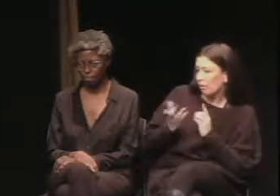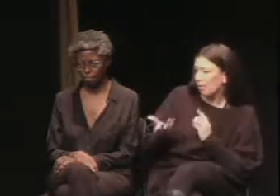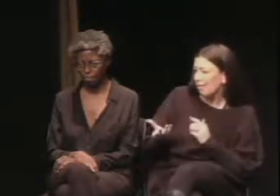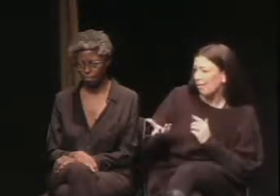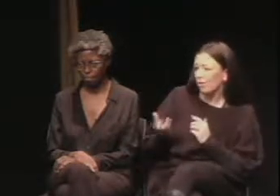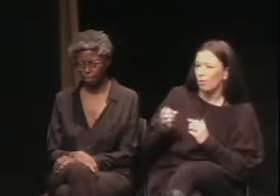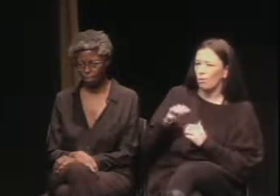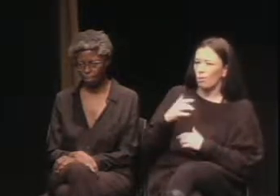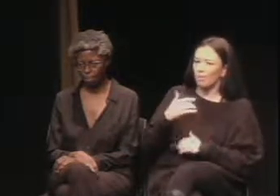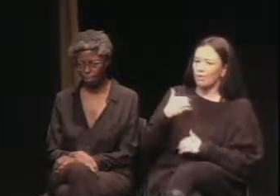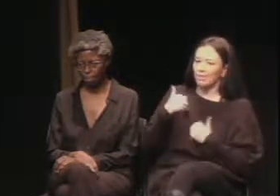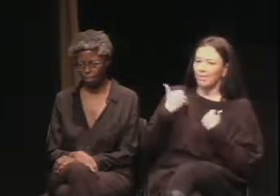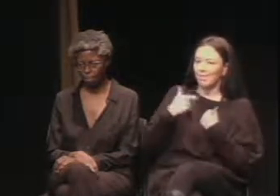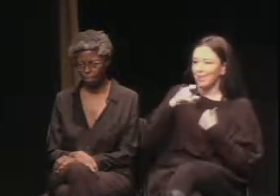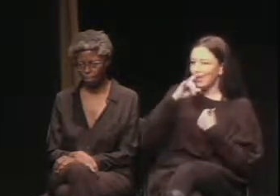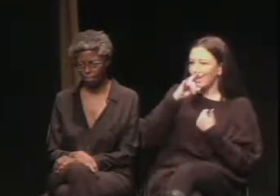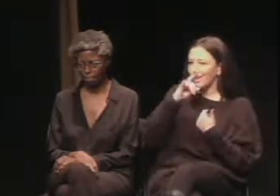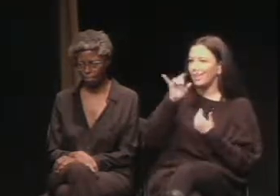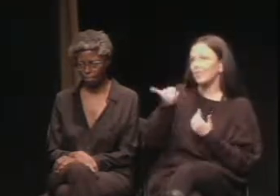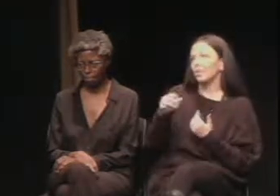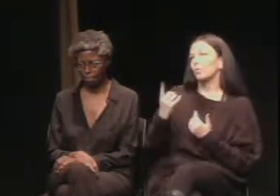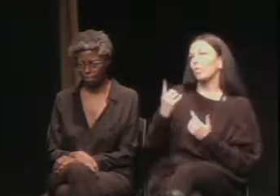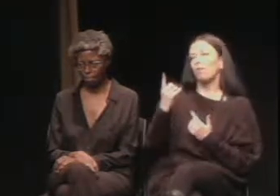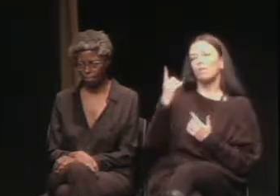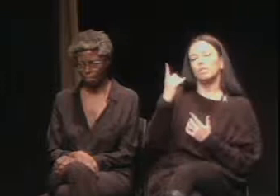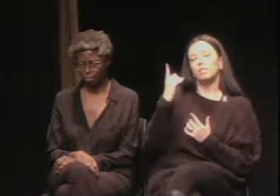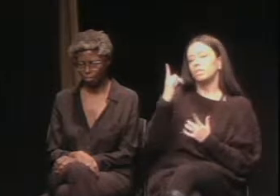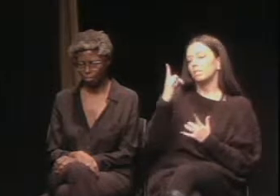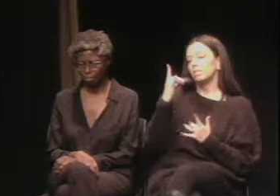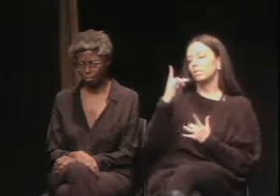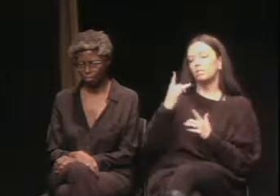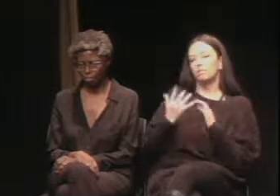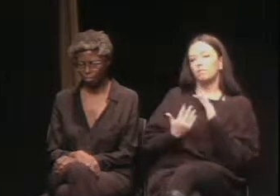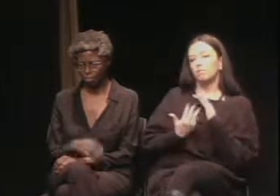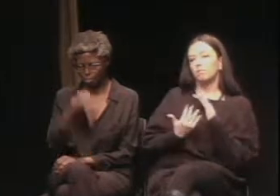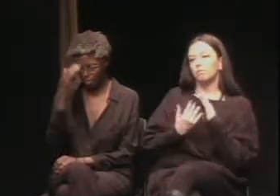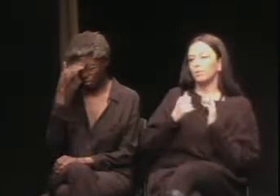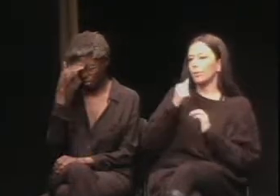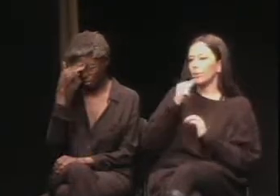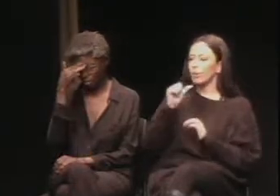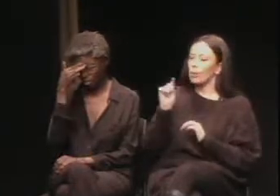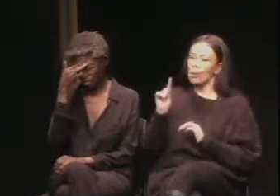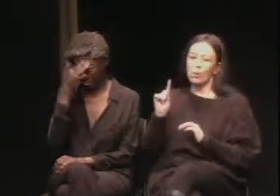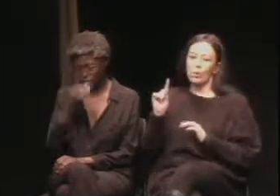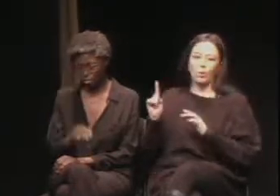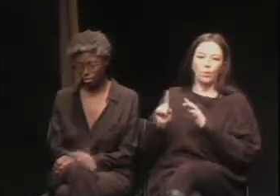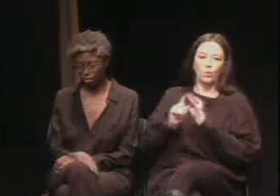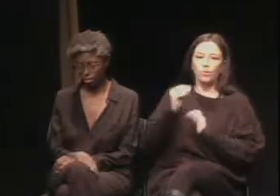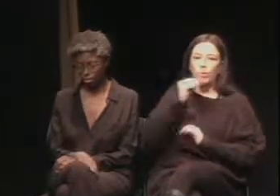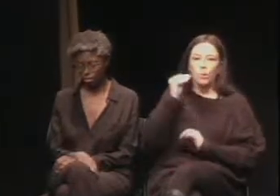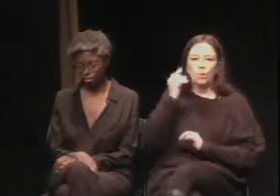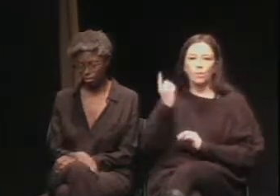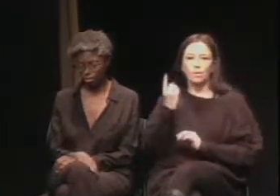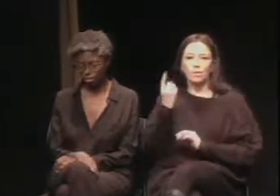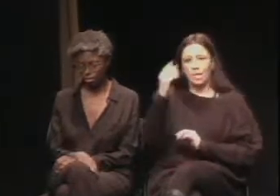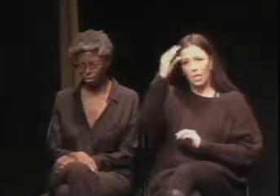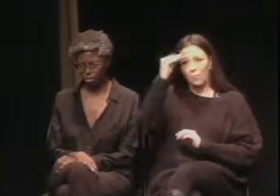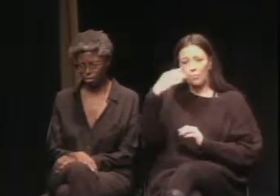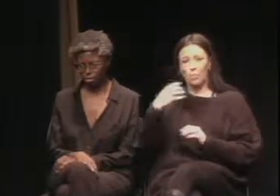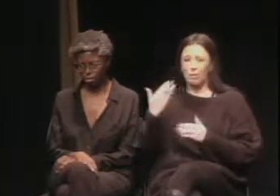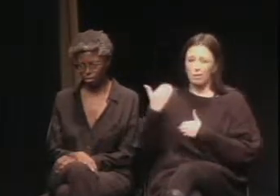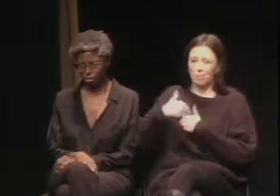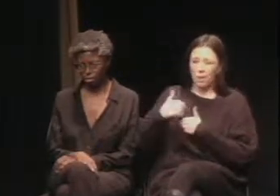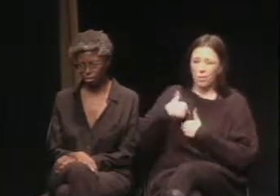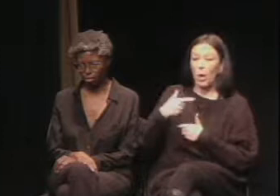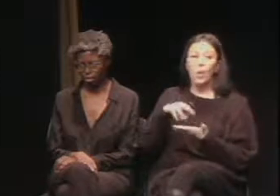even when you're little children, right? This is one that drives me crazy. When the little girl comes home and says, so-and-so is bothering me. Oh, he likes